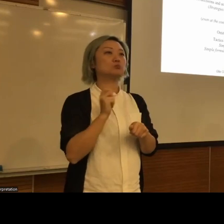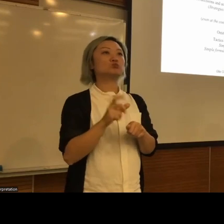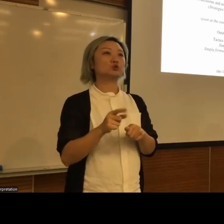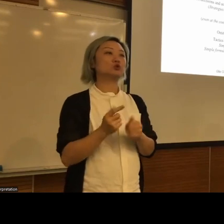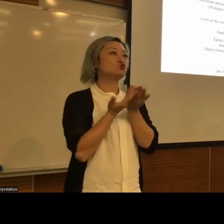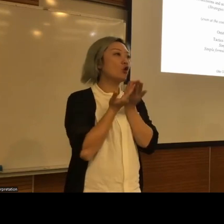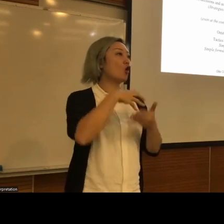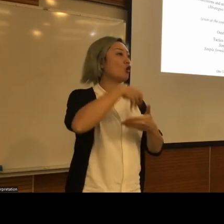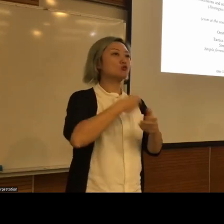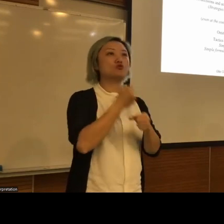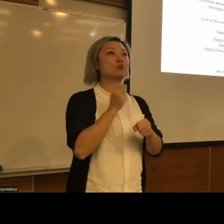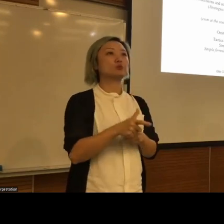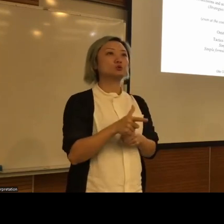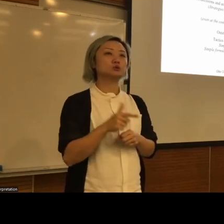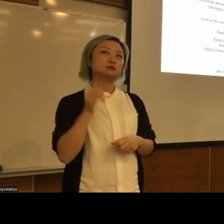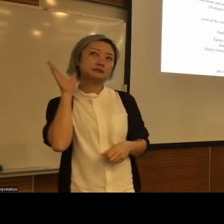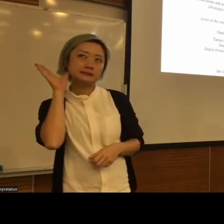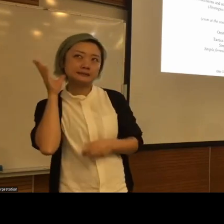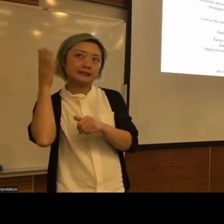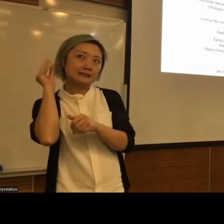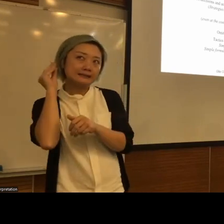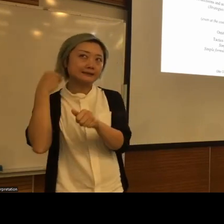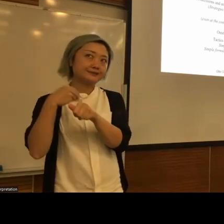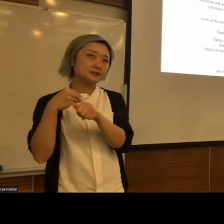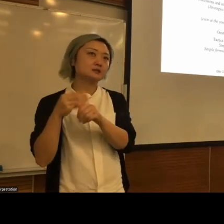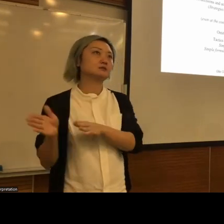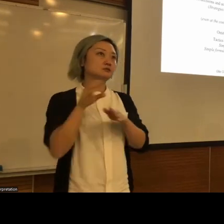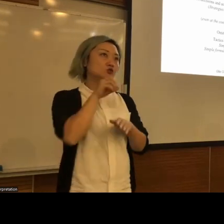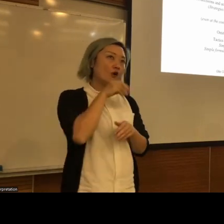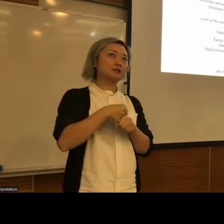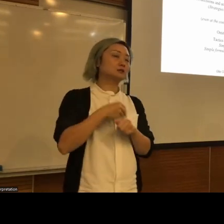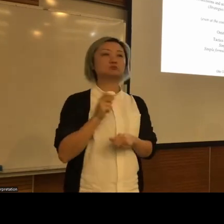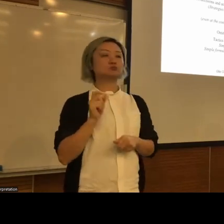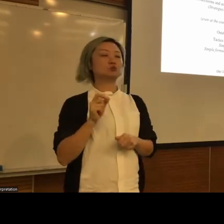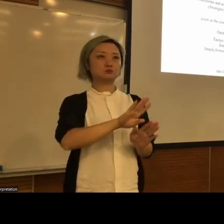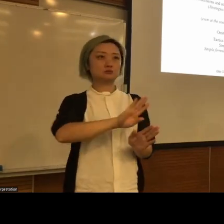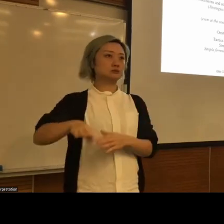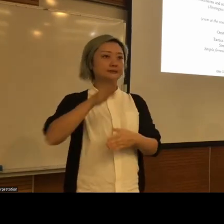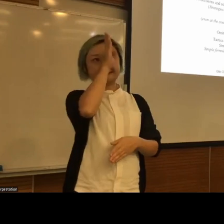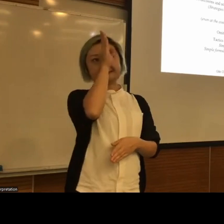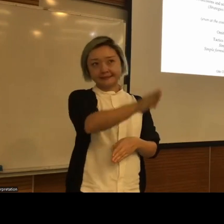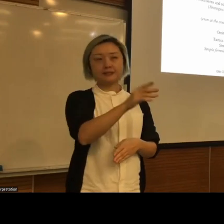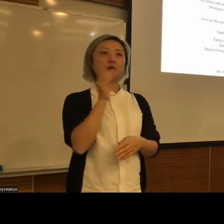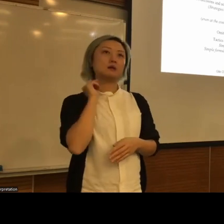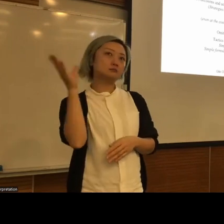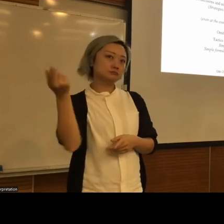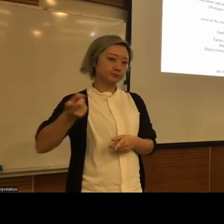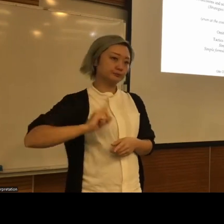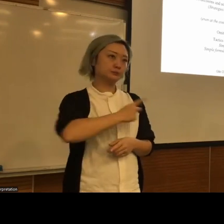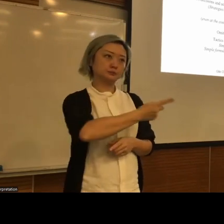class. We don't do that. I think we always do interpreting exercises, but starting with